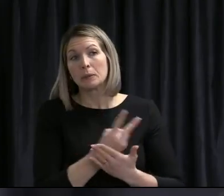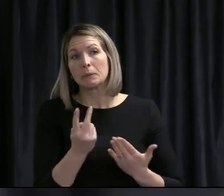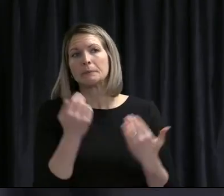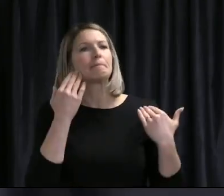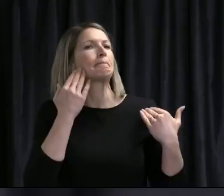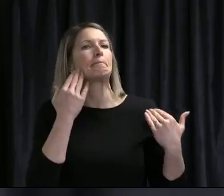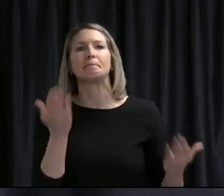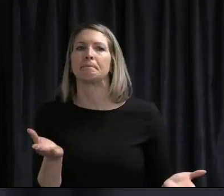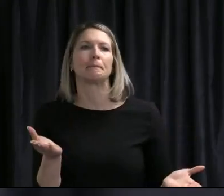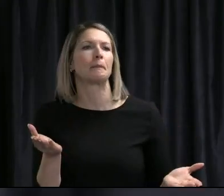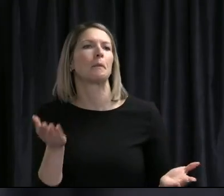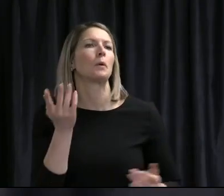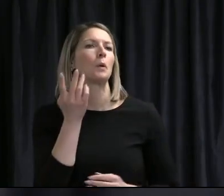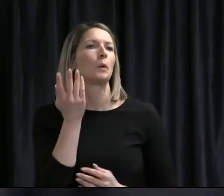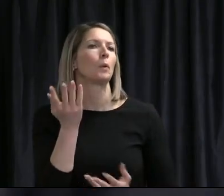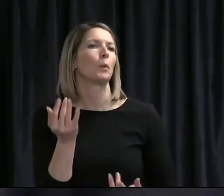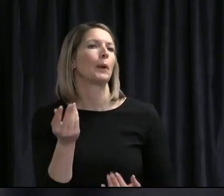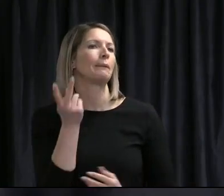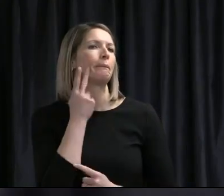Tomorrow will be a planning day